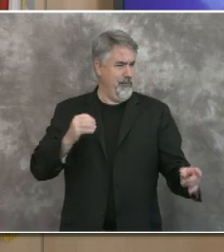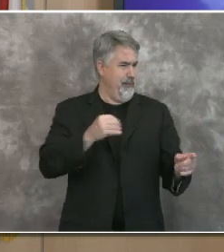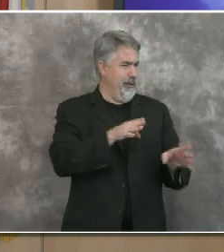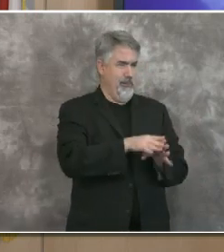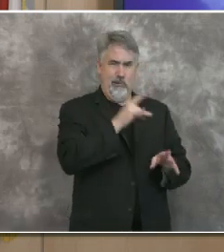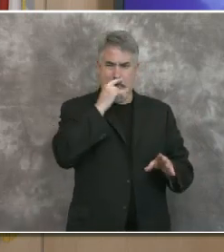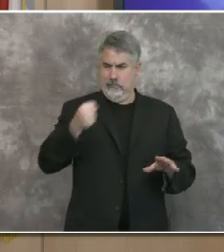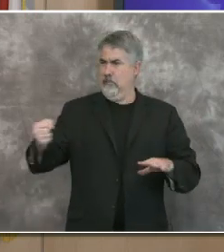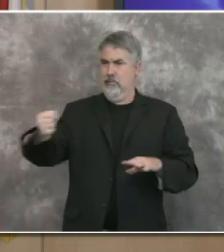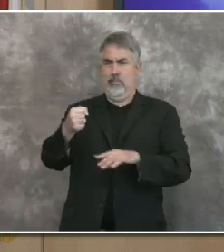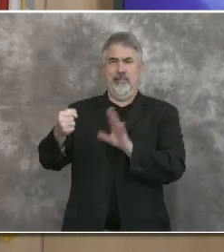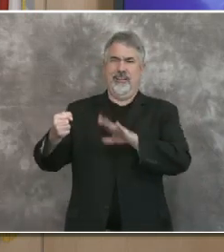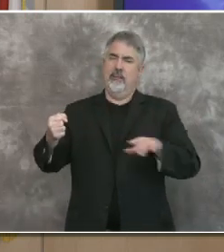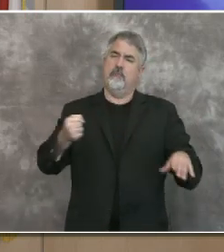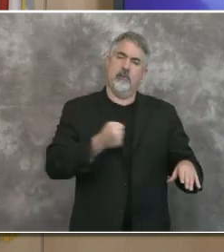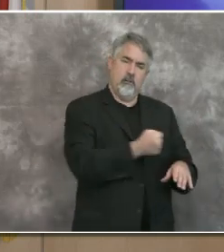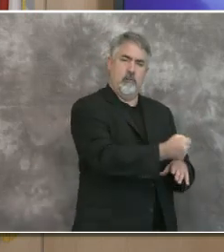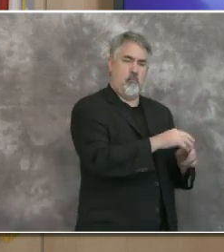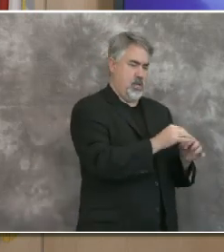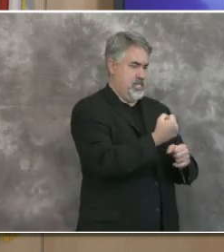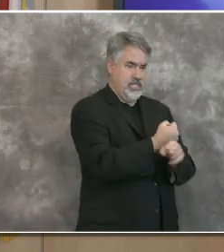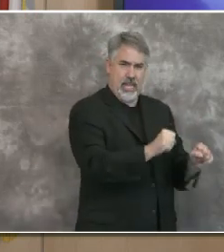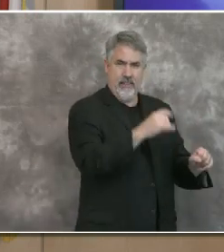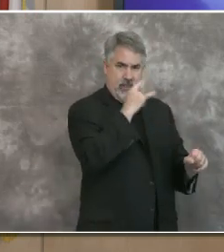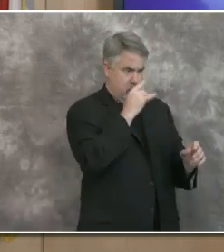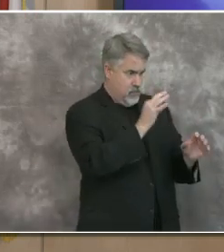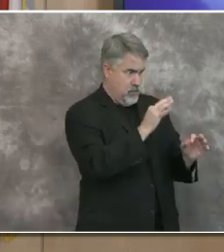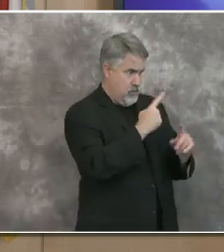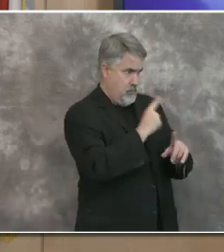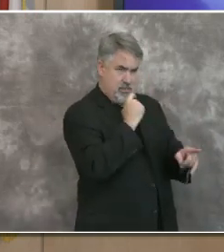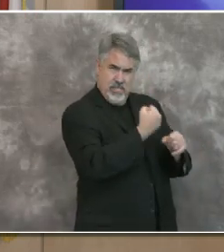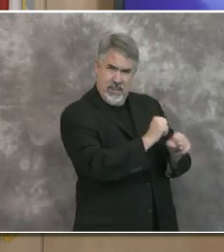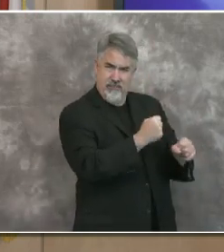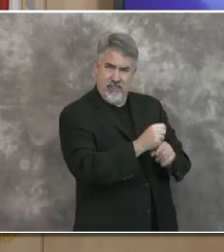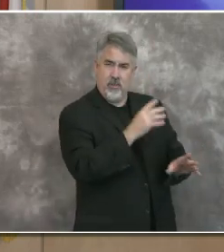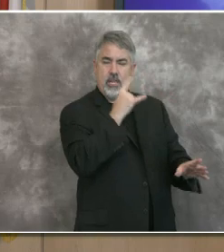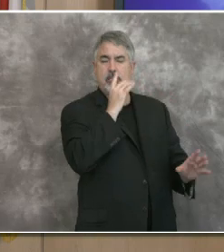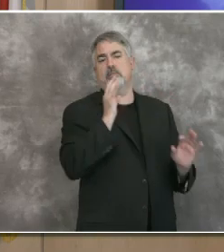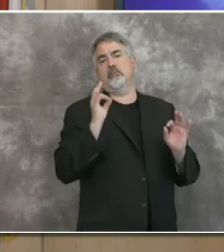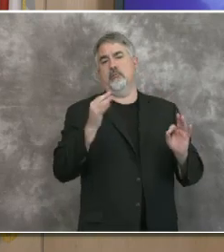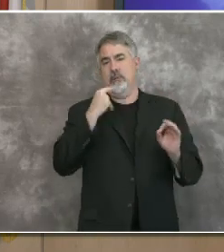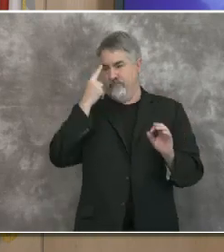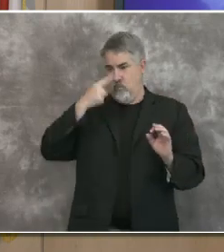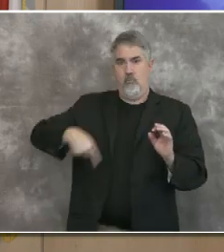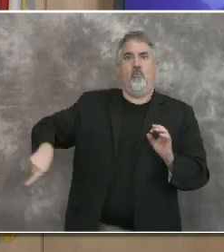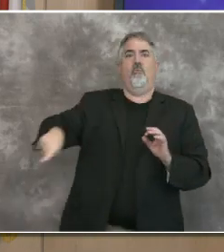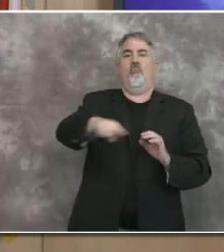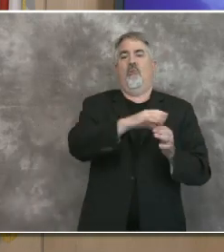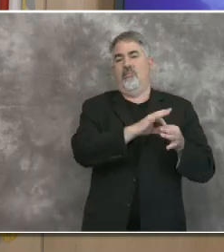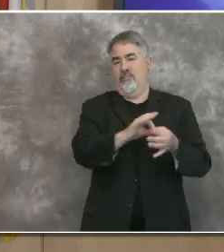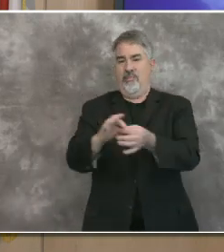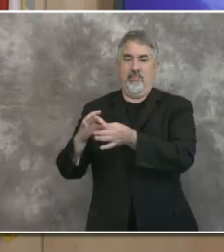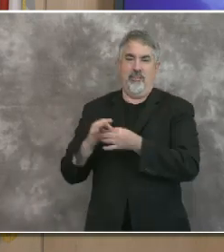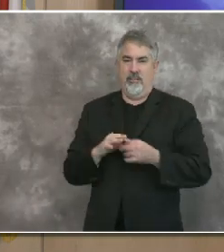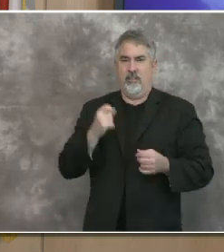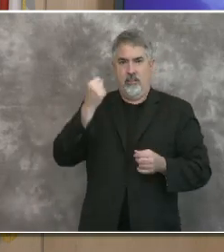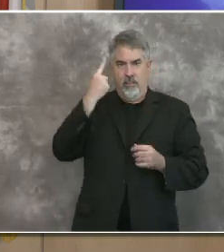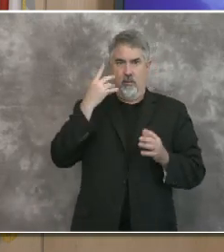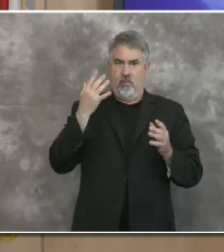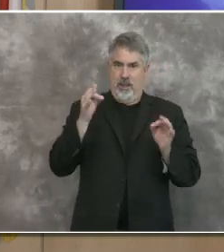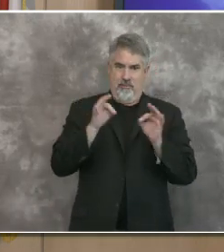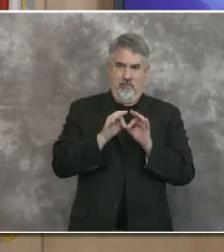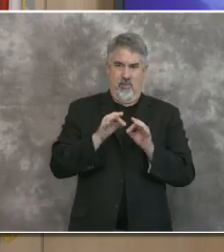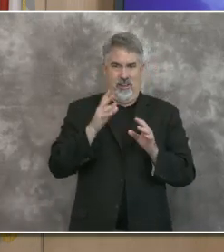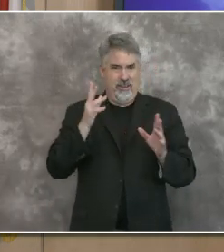environments for kids that are adhering to what we think are the best practices that are available, understanding the constraints of child care settings